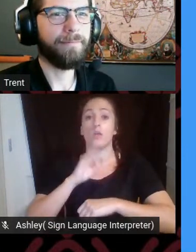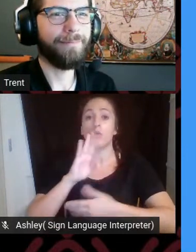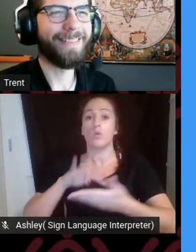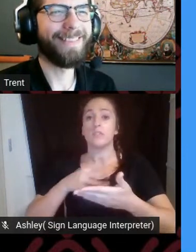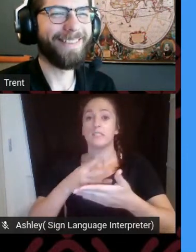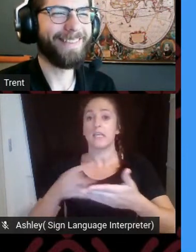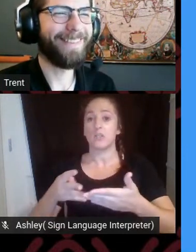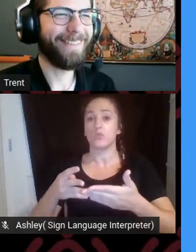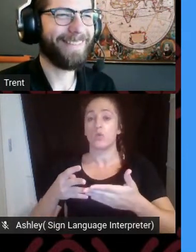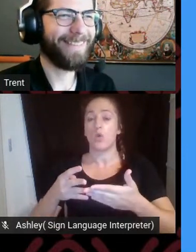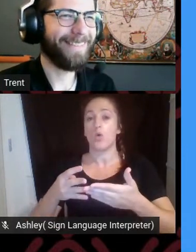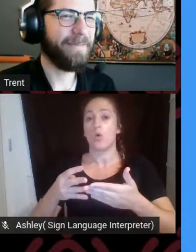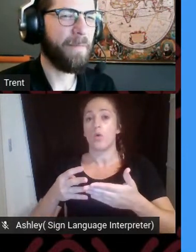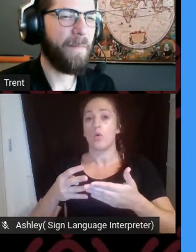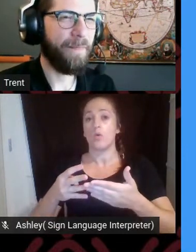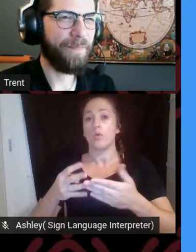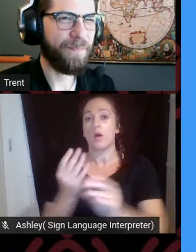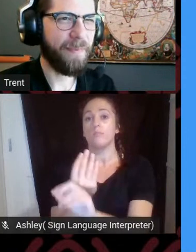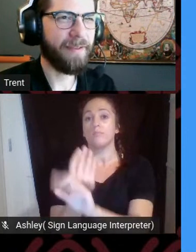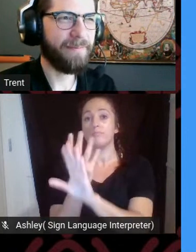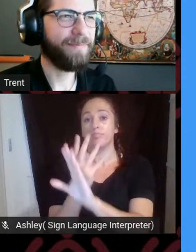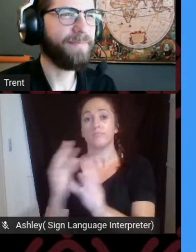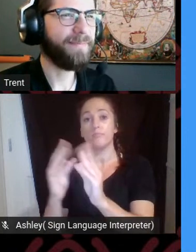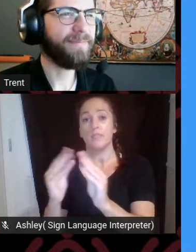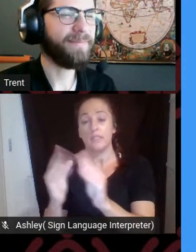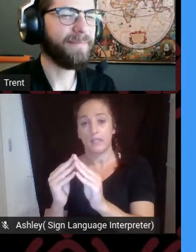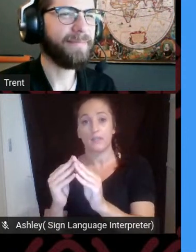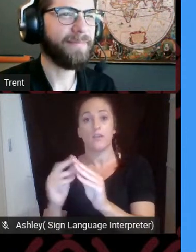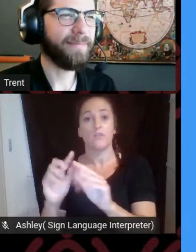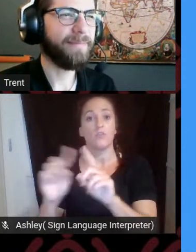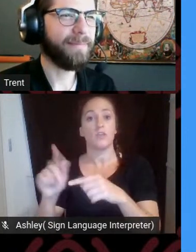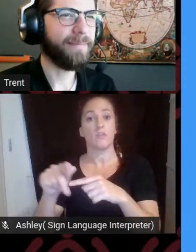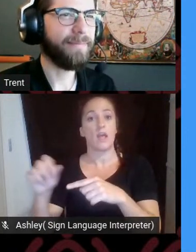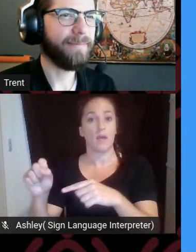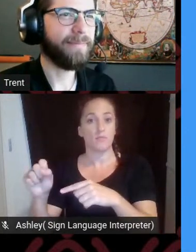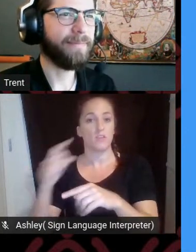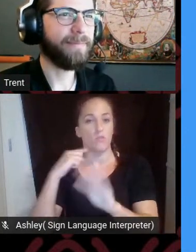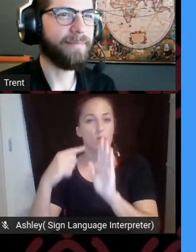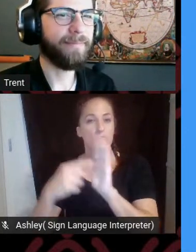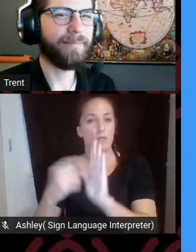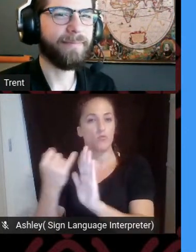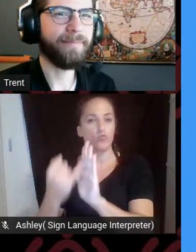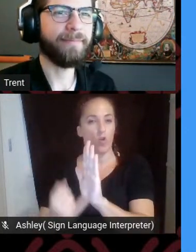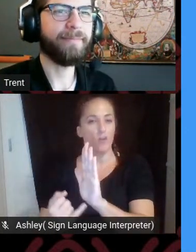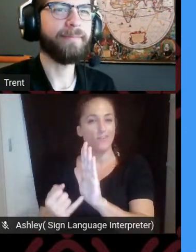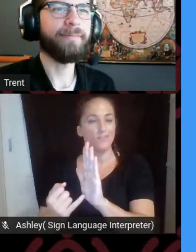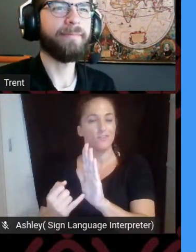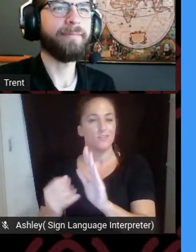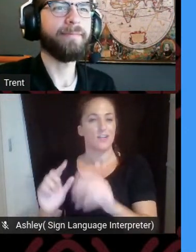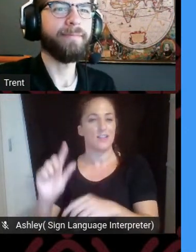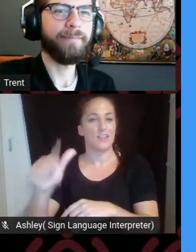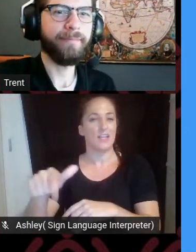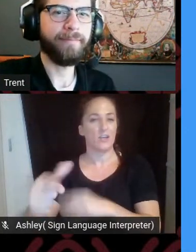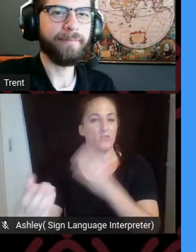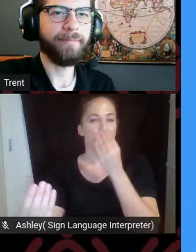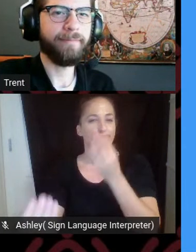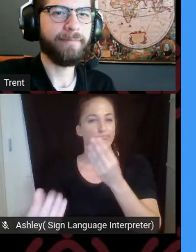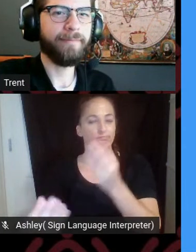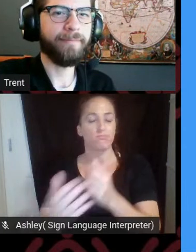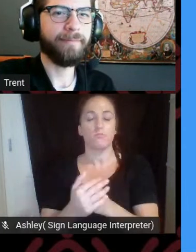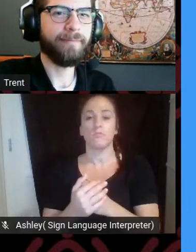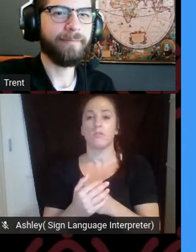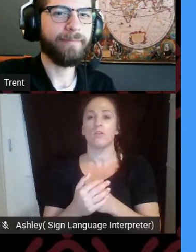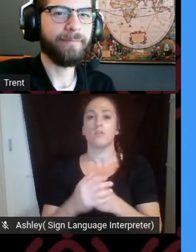planning on it, and then on drawings as well. So we're going to wrap this up with a little bit of